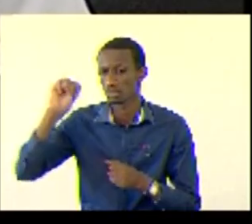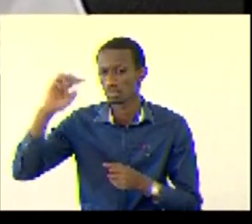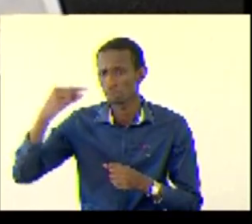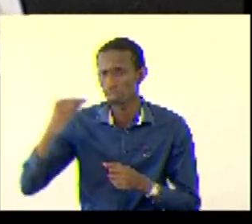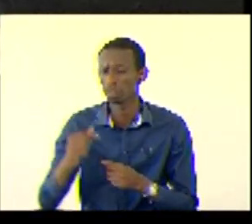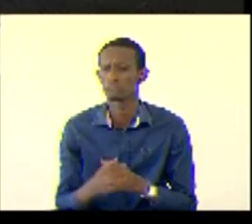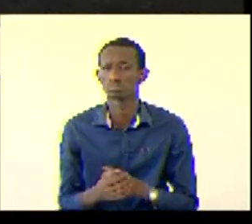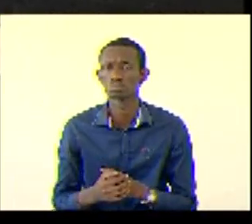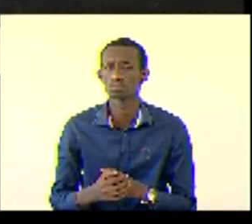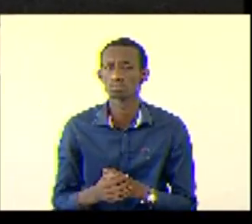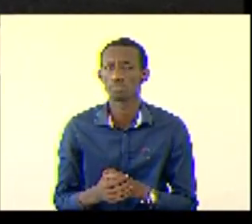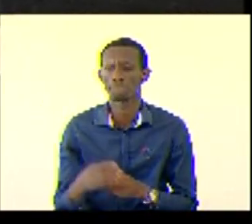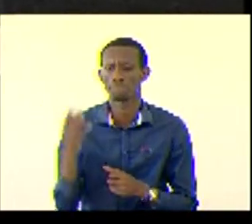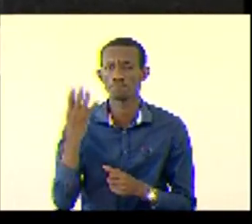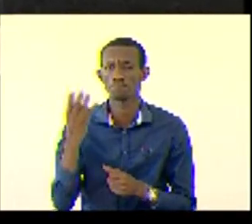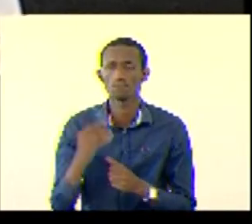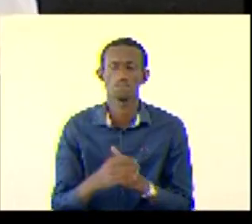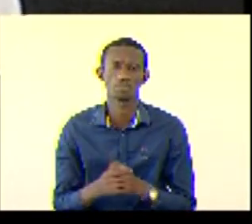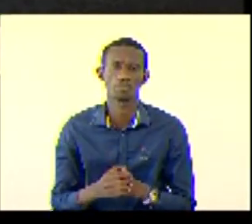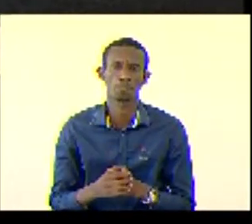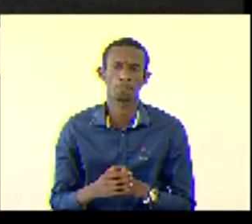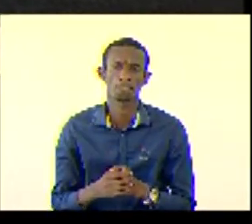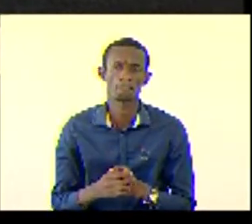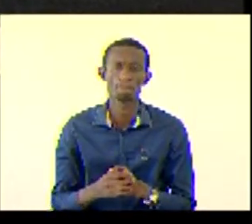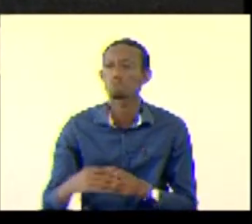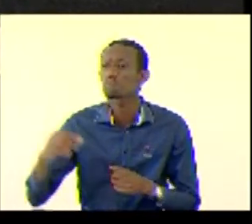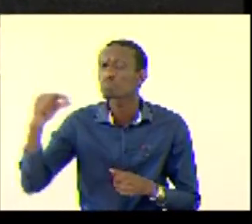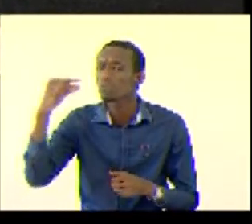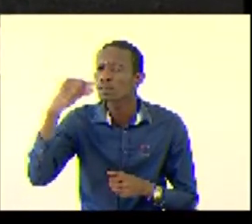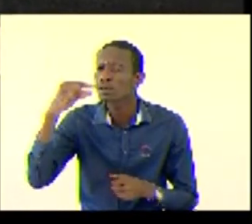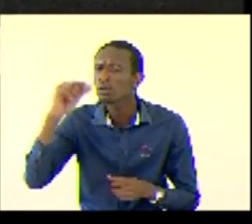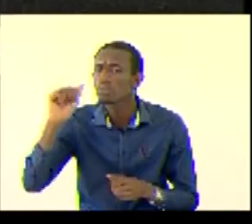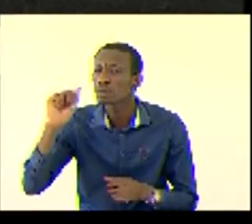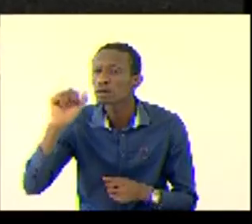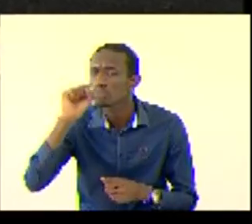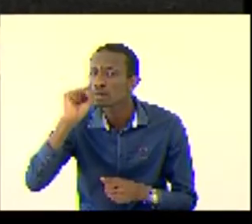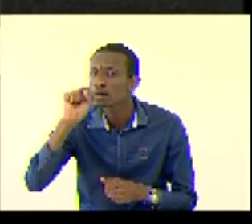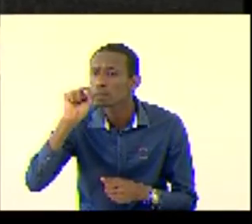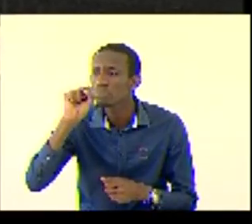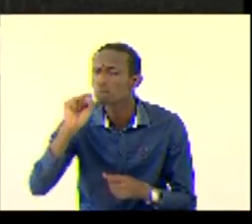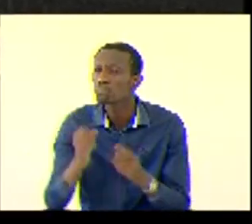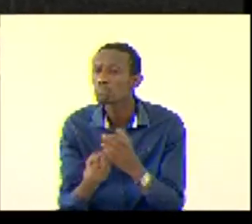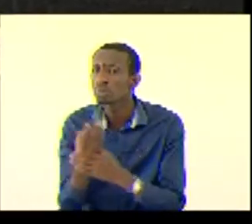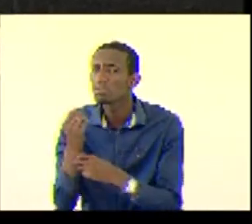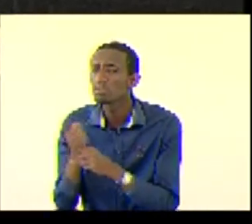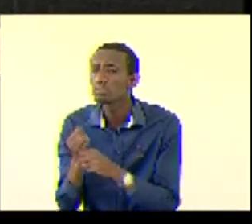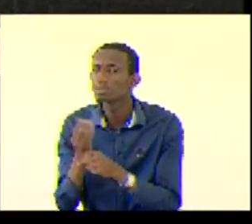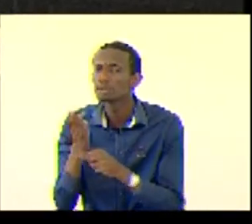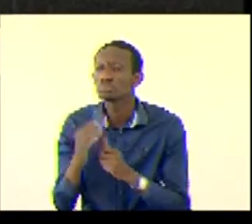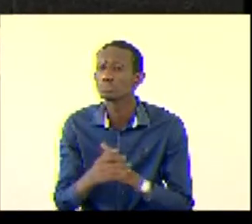a catalyst. So the gas that is produced is oxygen